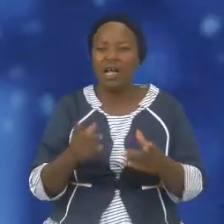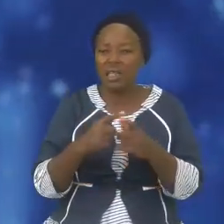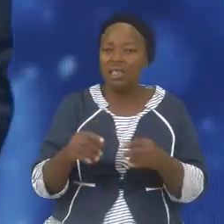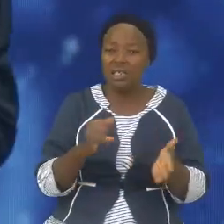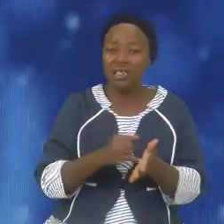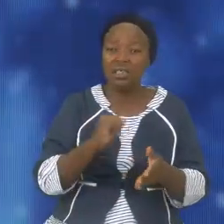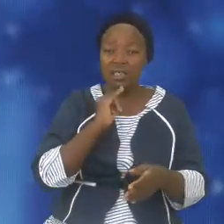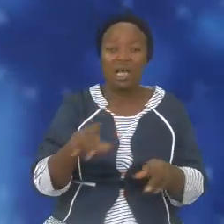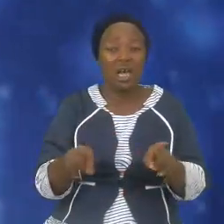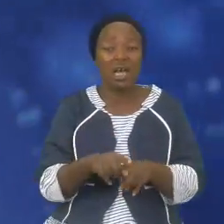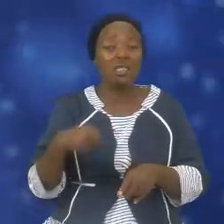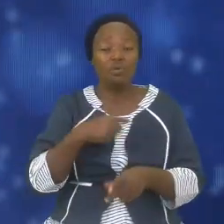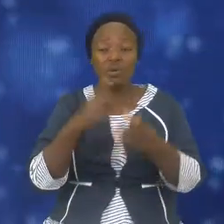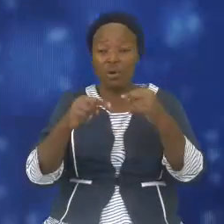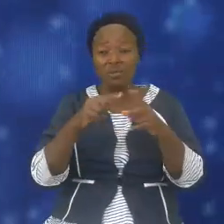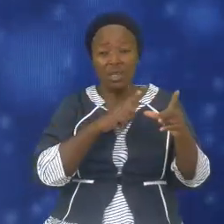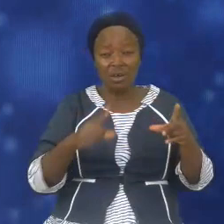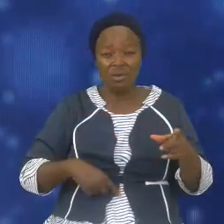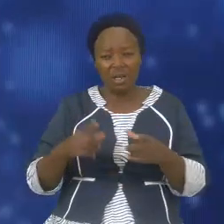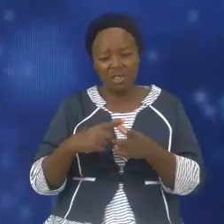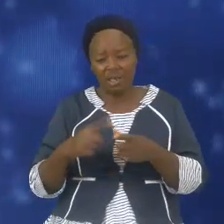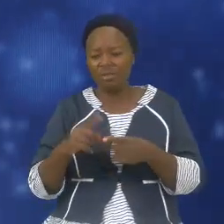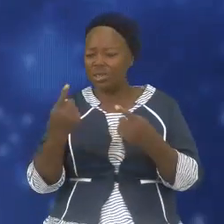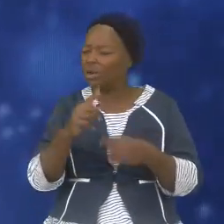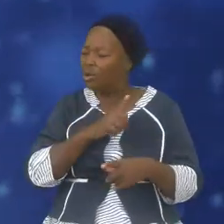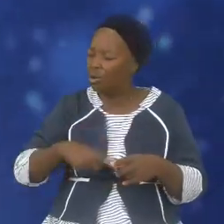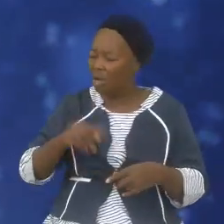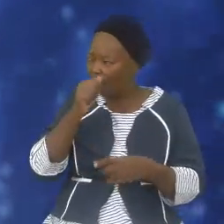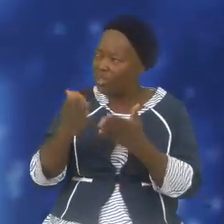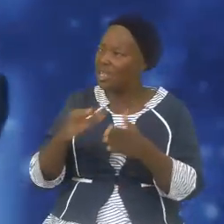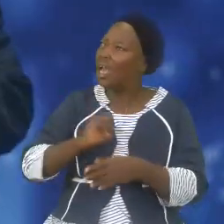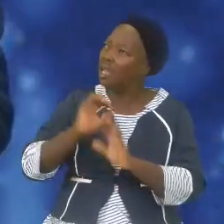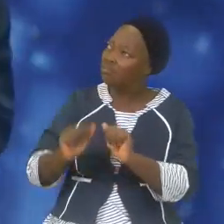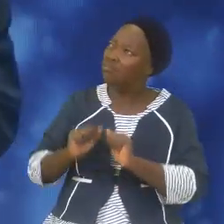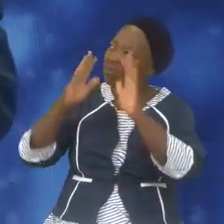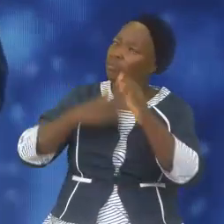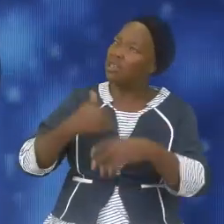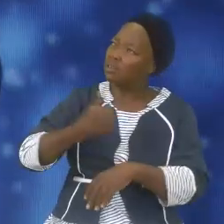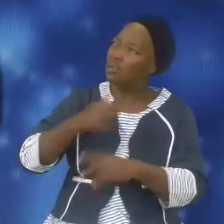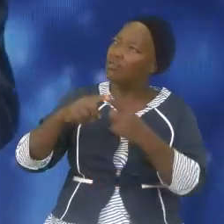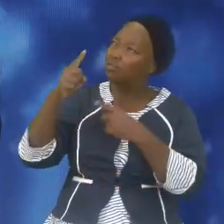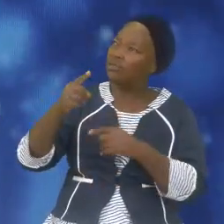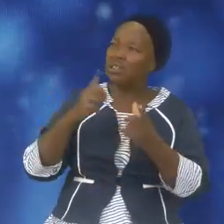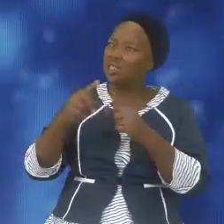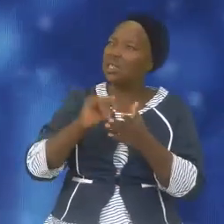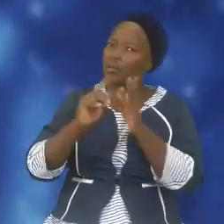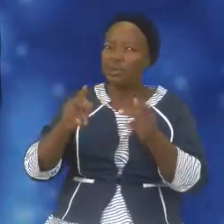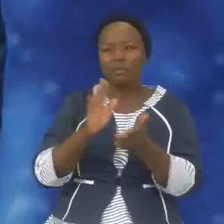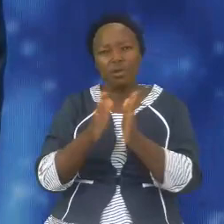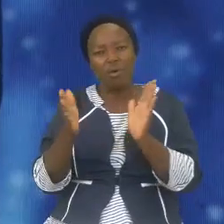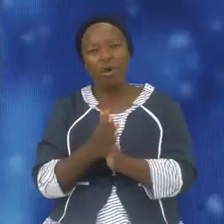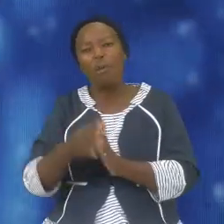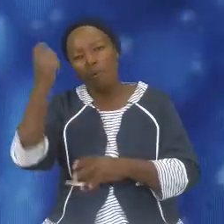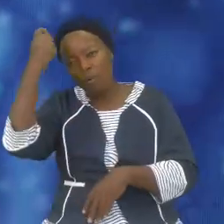Lord, here am I. I give myself, I yield myself unto you. Then we become wise. Look at